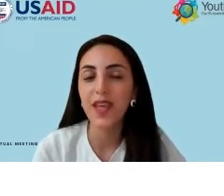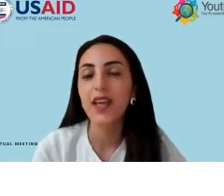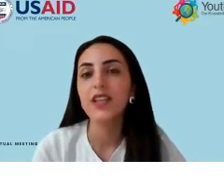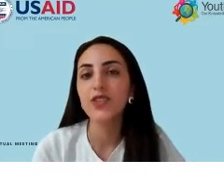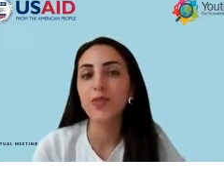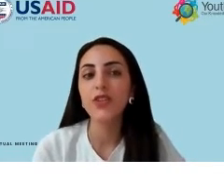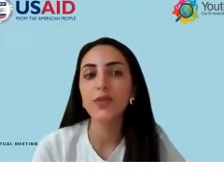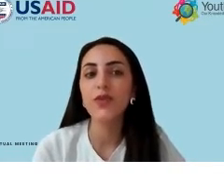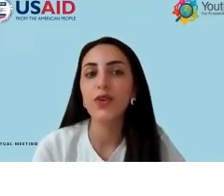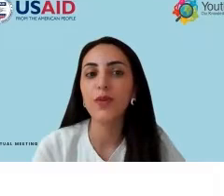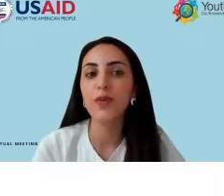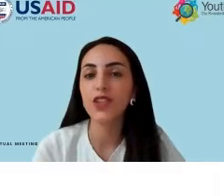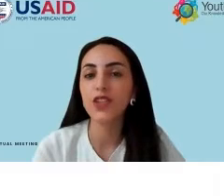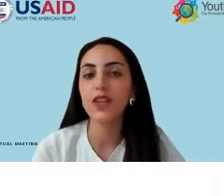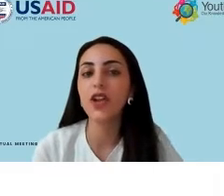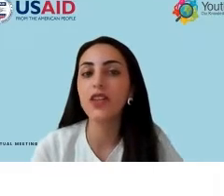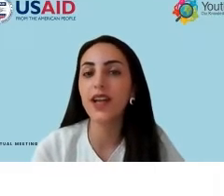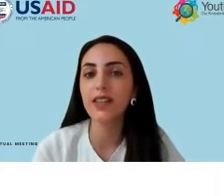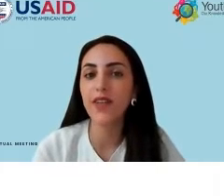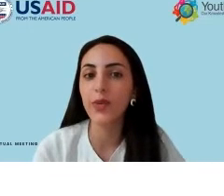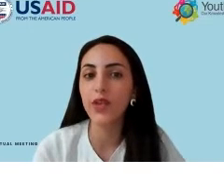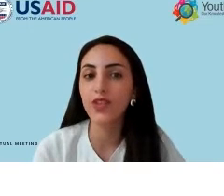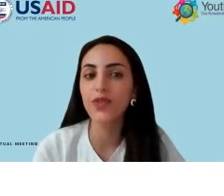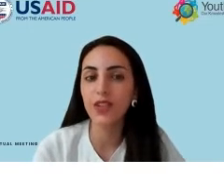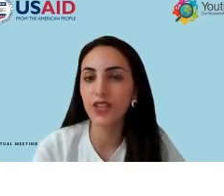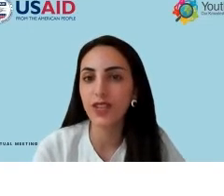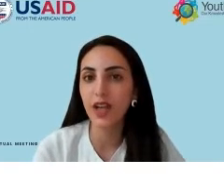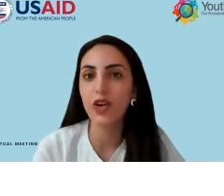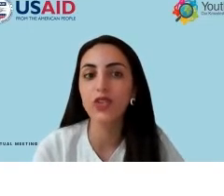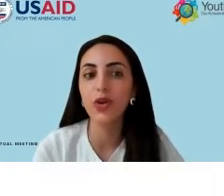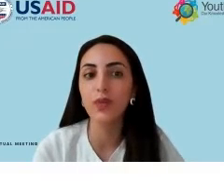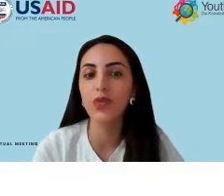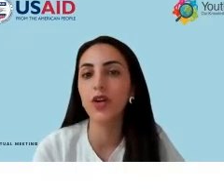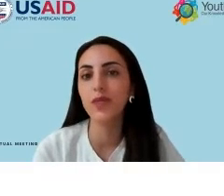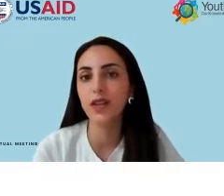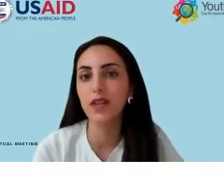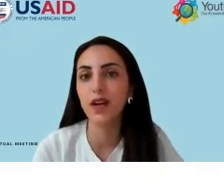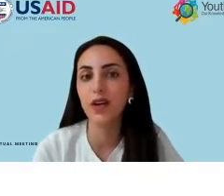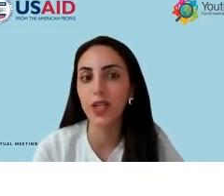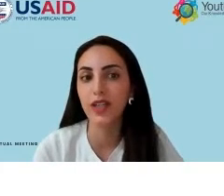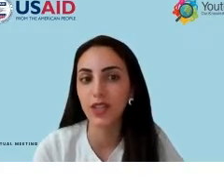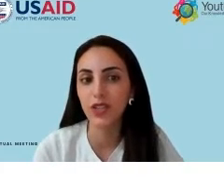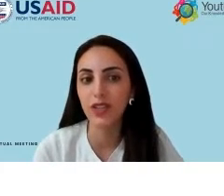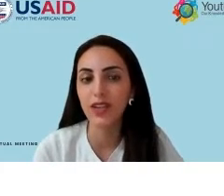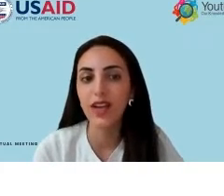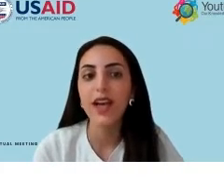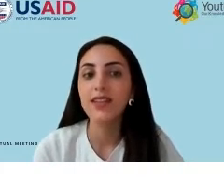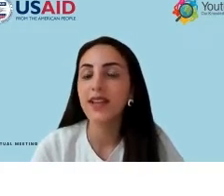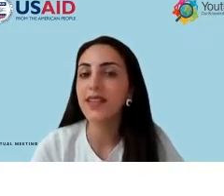Uganda. He's responsible for managing the monitoring and evaluation functions across all programs in the